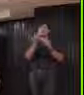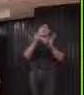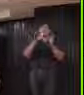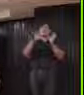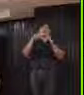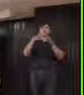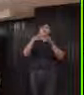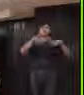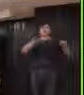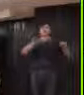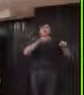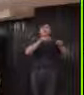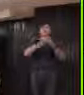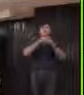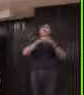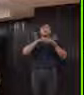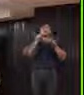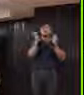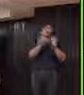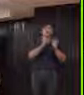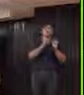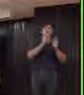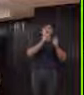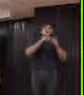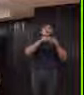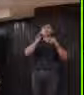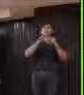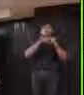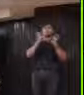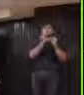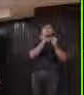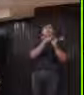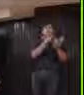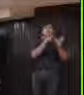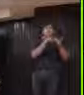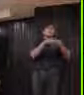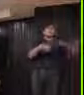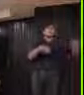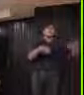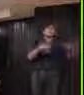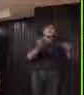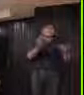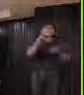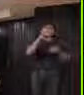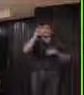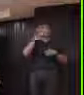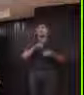separatism in Jammu and treating it separately from Kashmir. There's a question here, the lady in green.